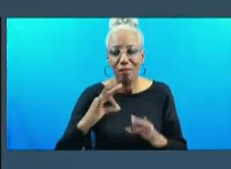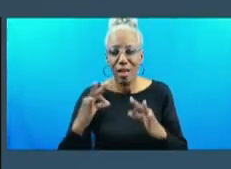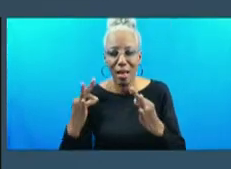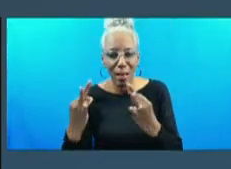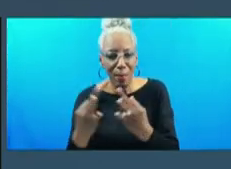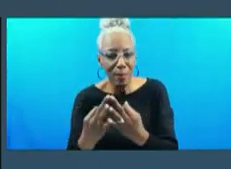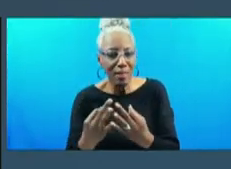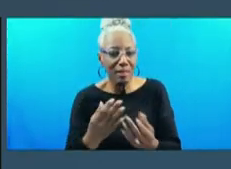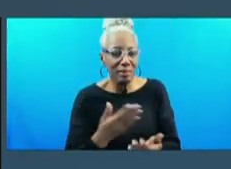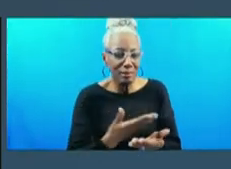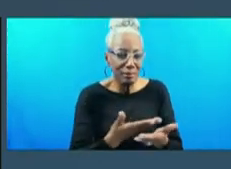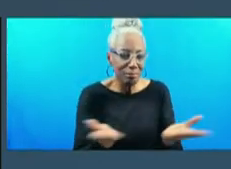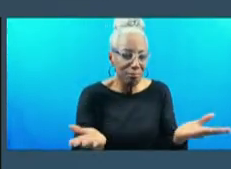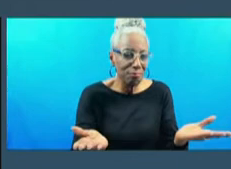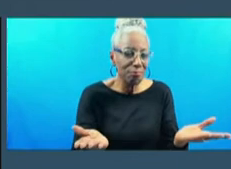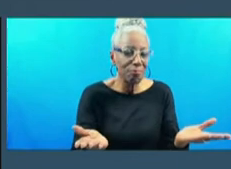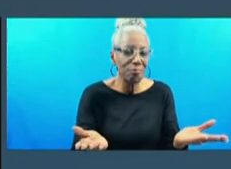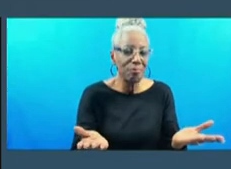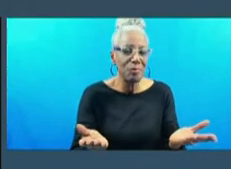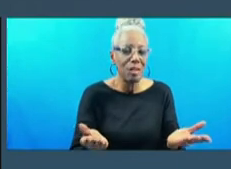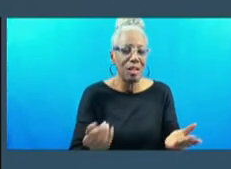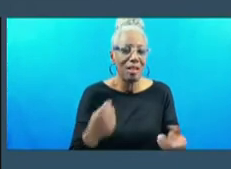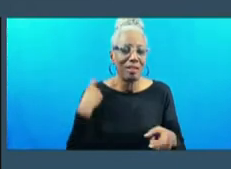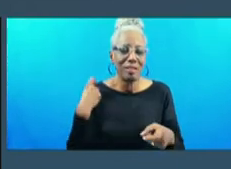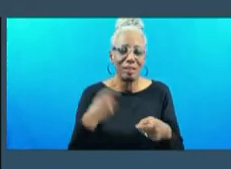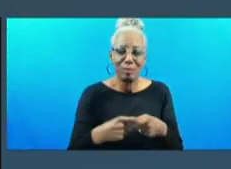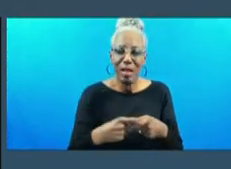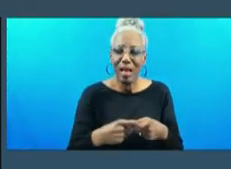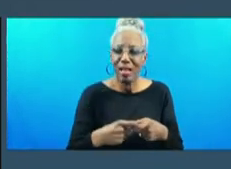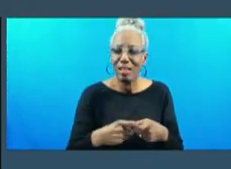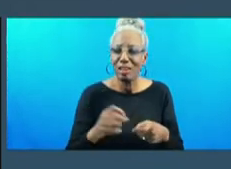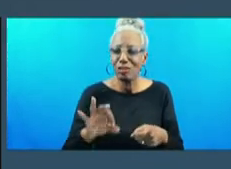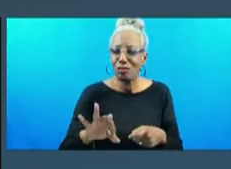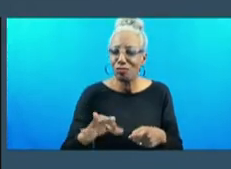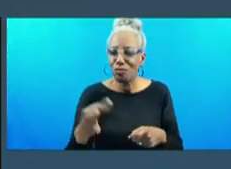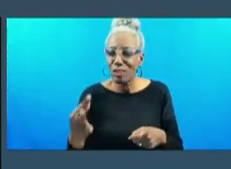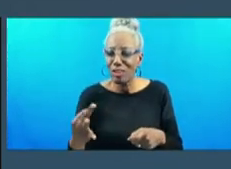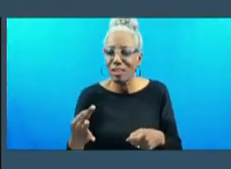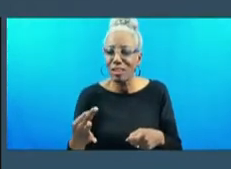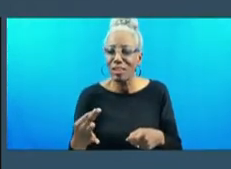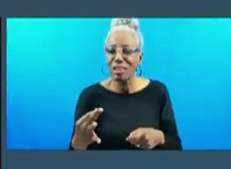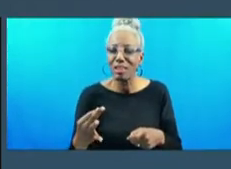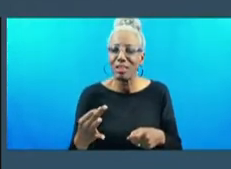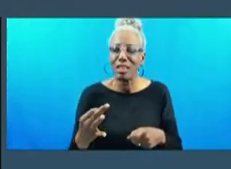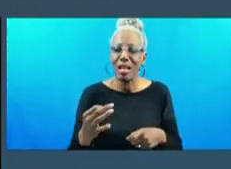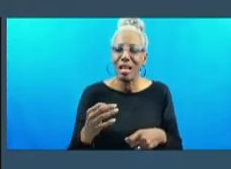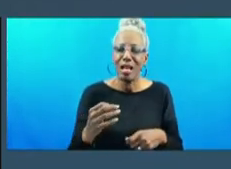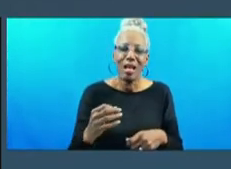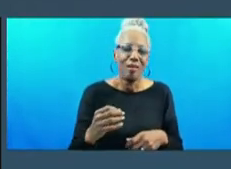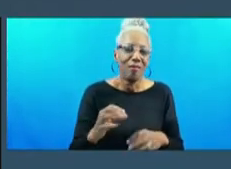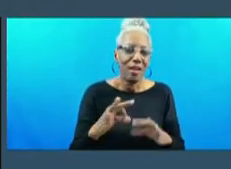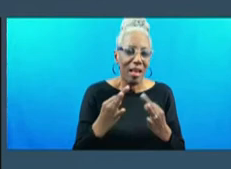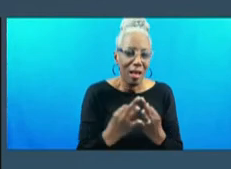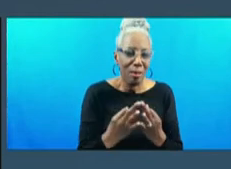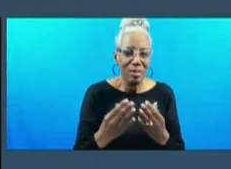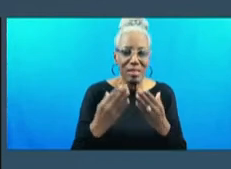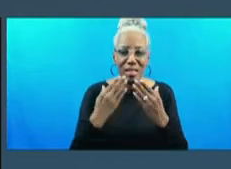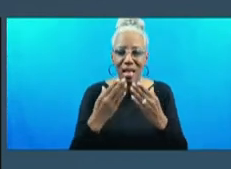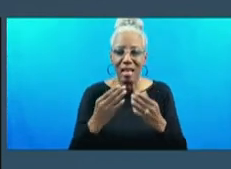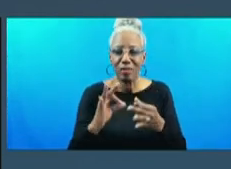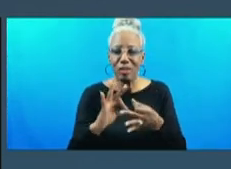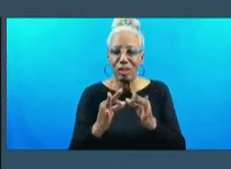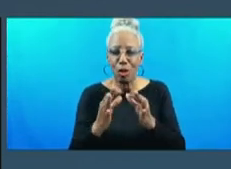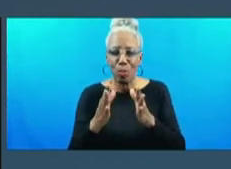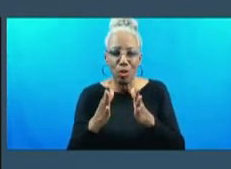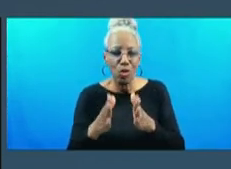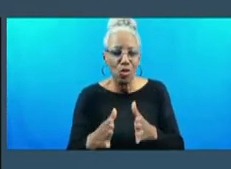the Spanish-speaking, French, and Amharic families that joined us today. Thank you, interpreters, and for all the MCPS staff